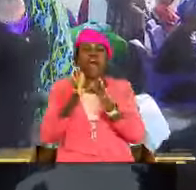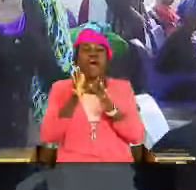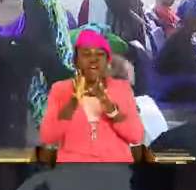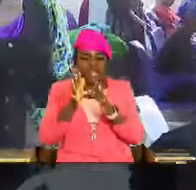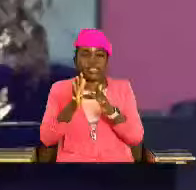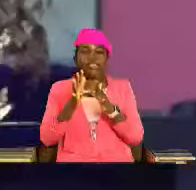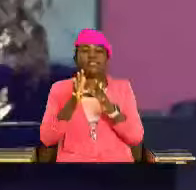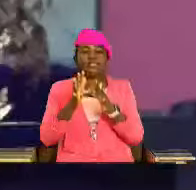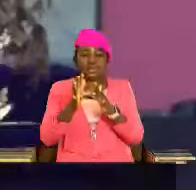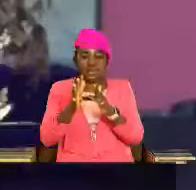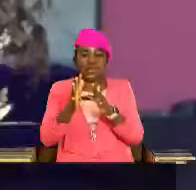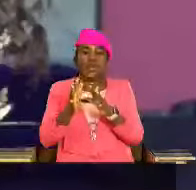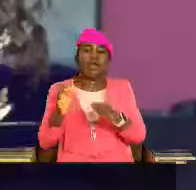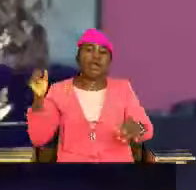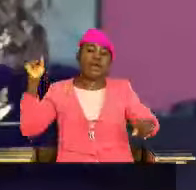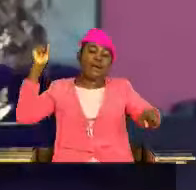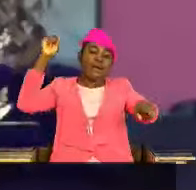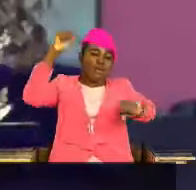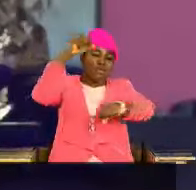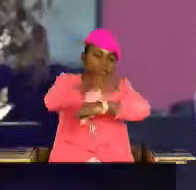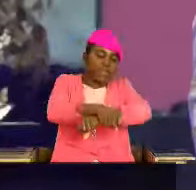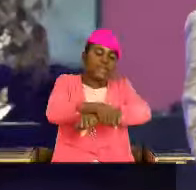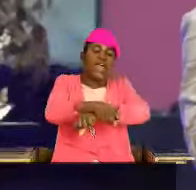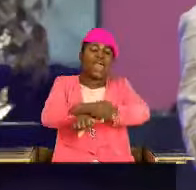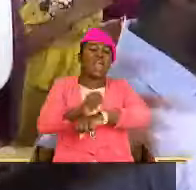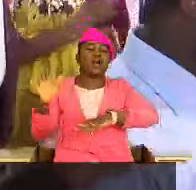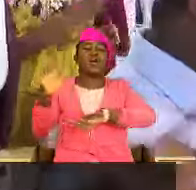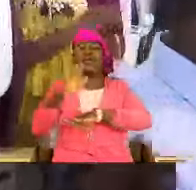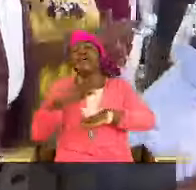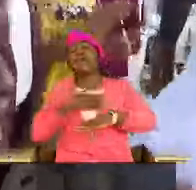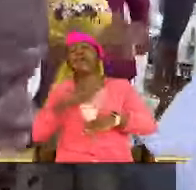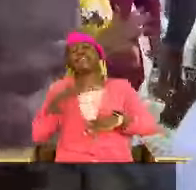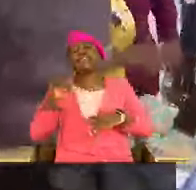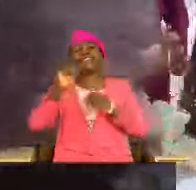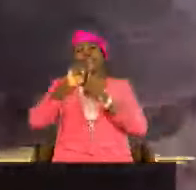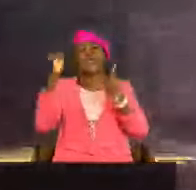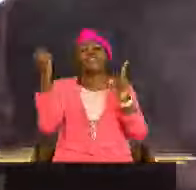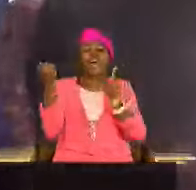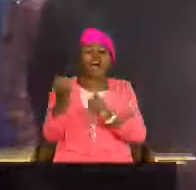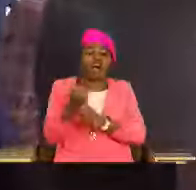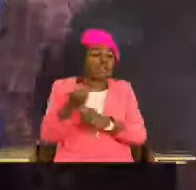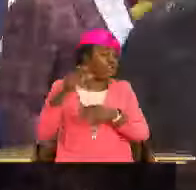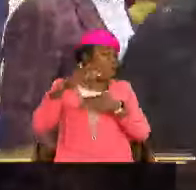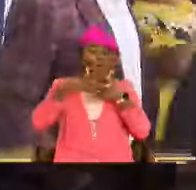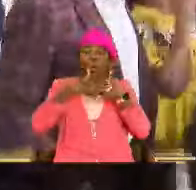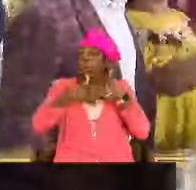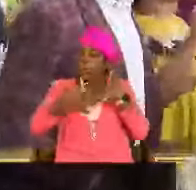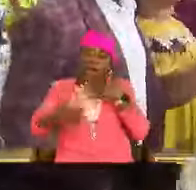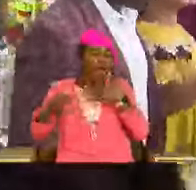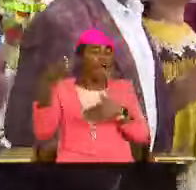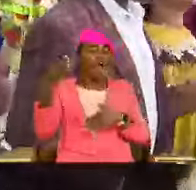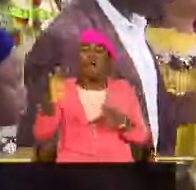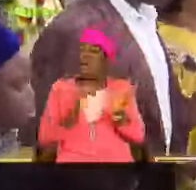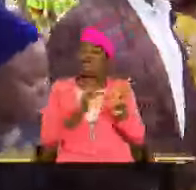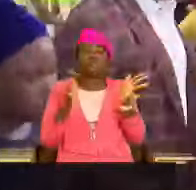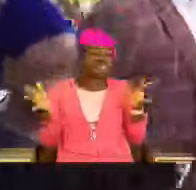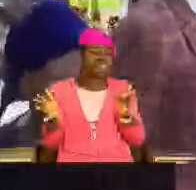Jesus Prevail over my situations blood of